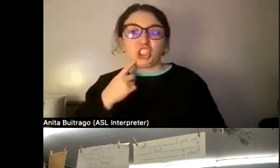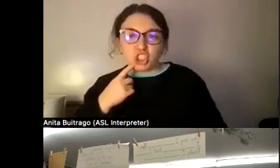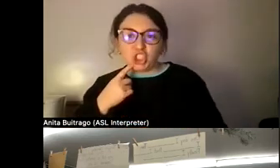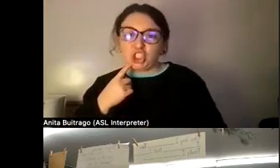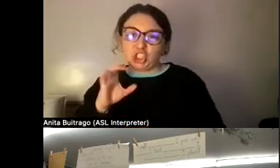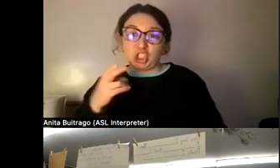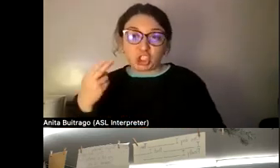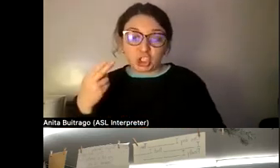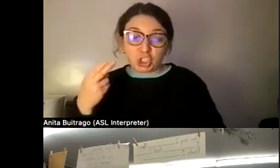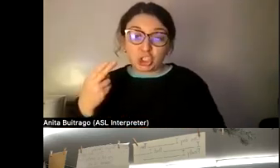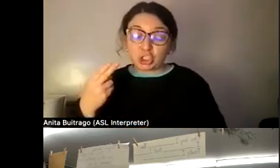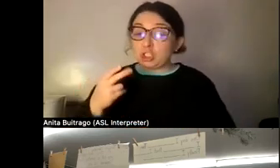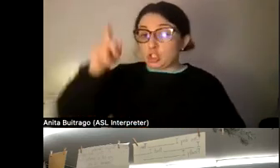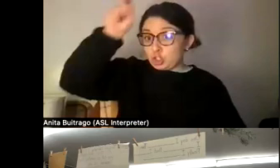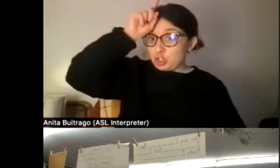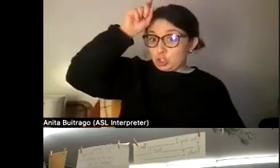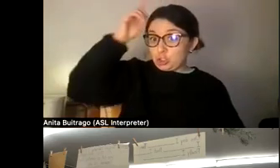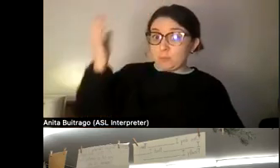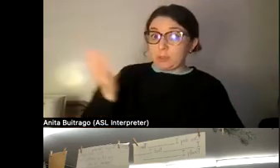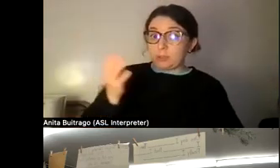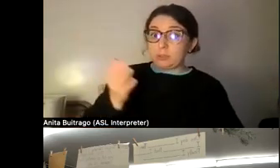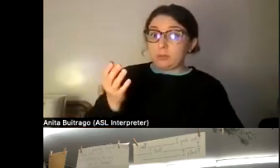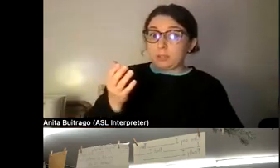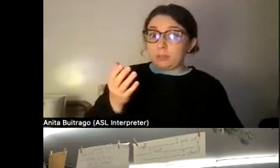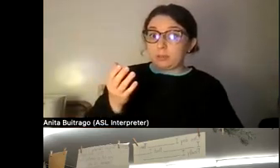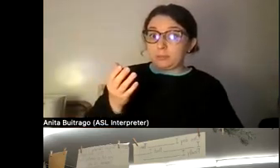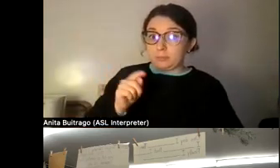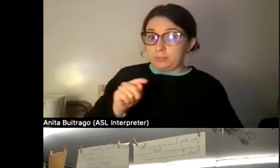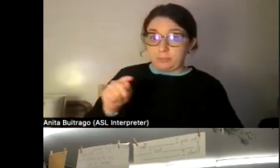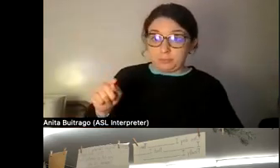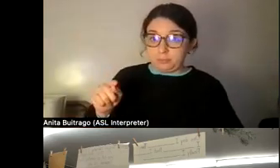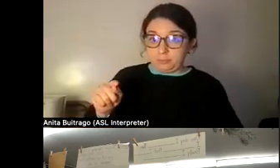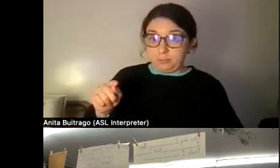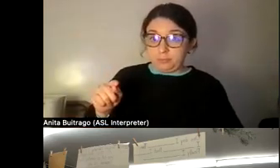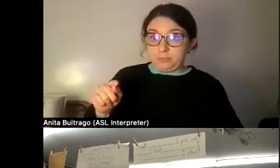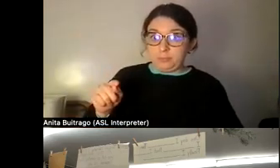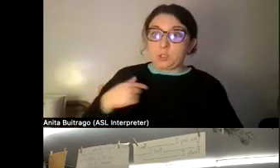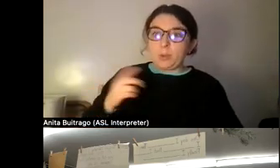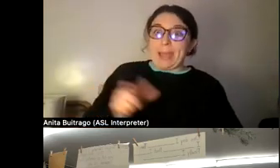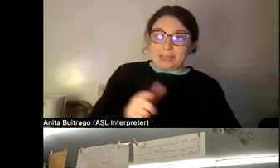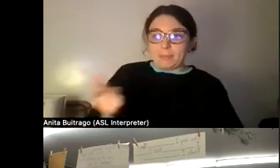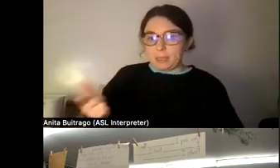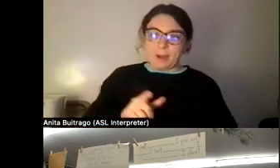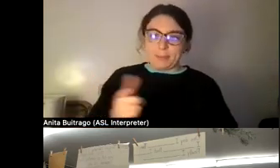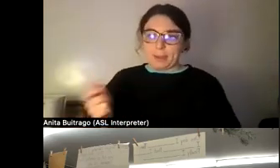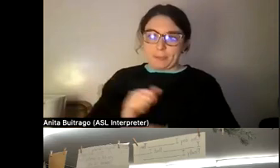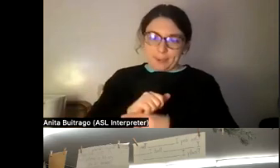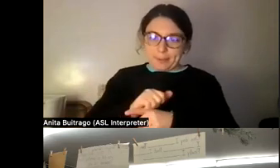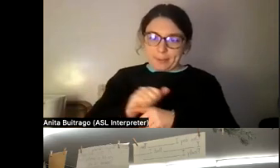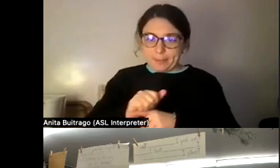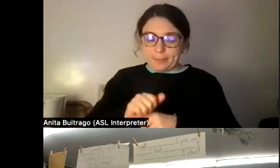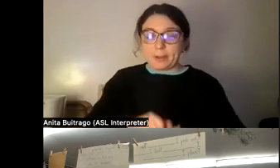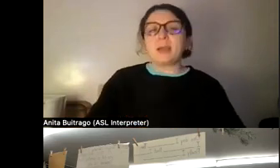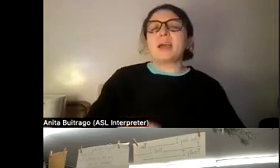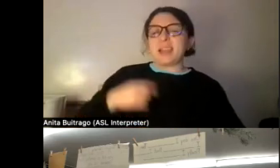in German it's, and we did it back to back weeks. Yeah. And I actually think they know